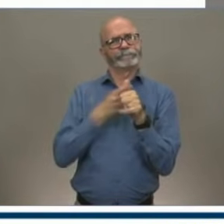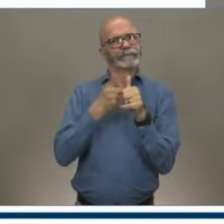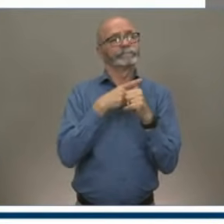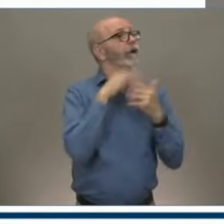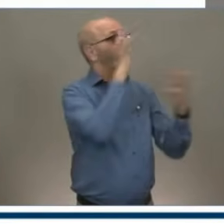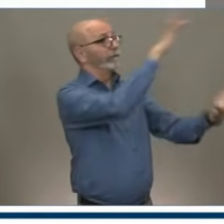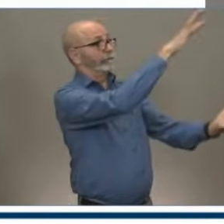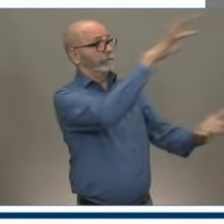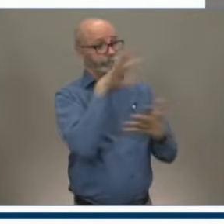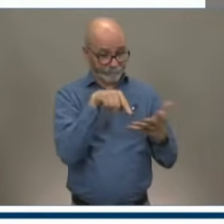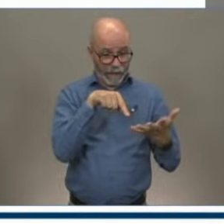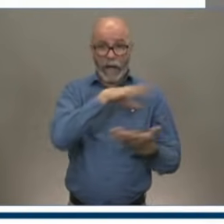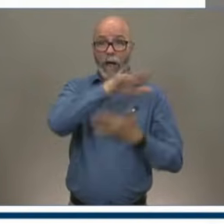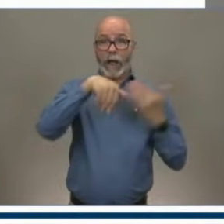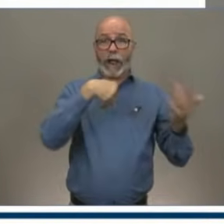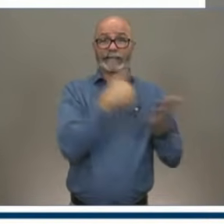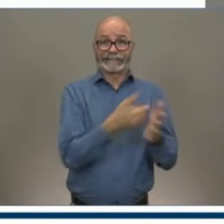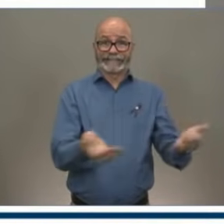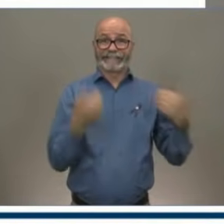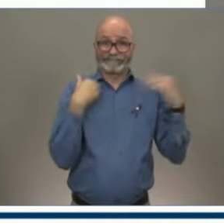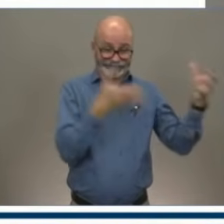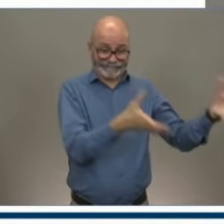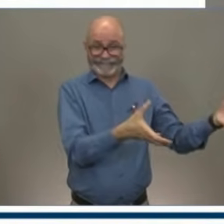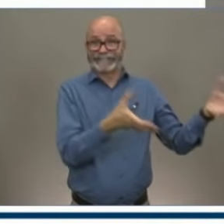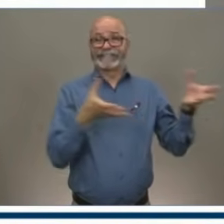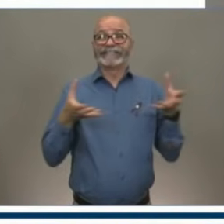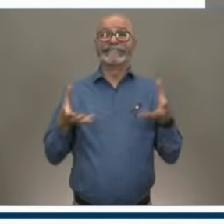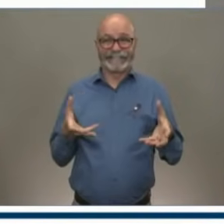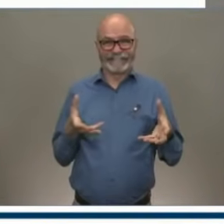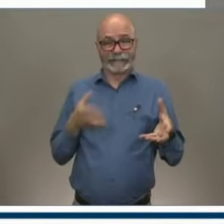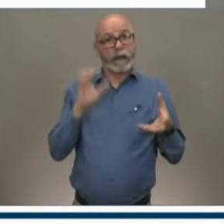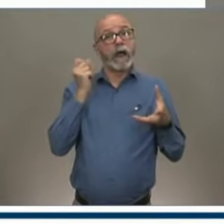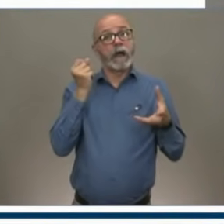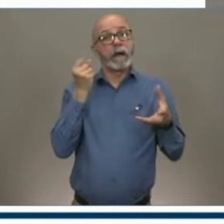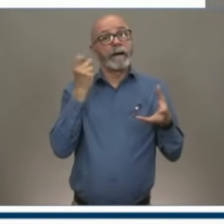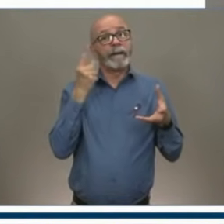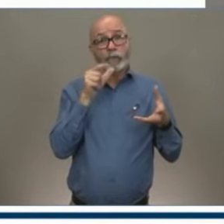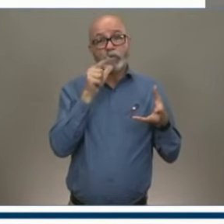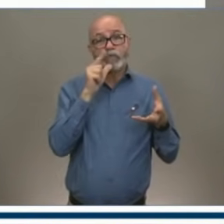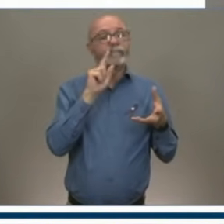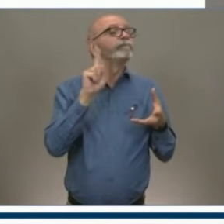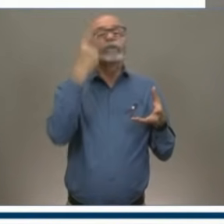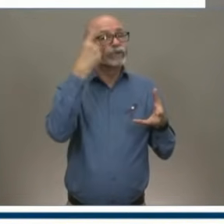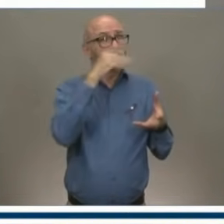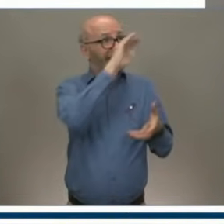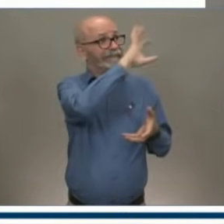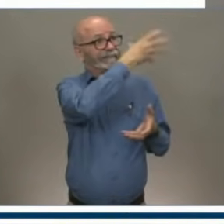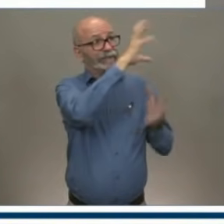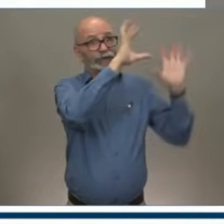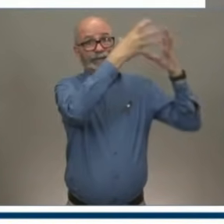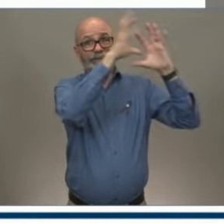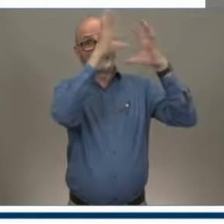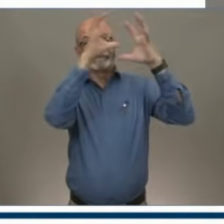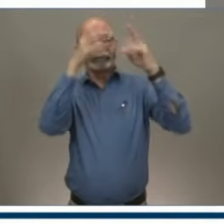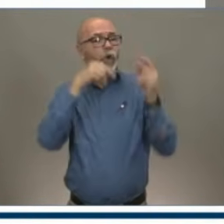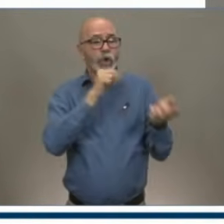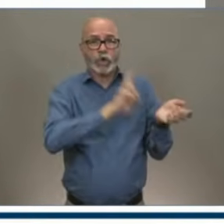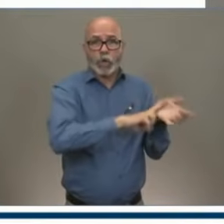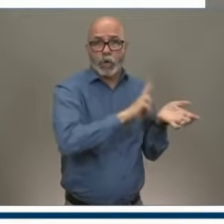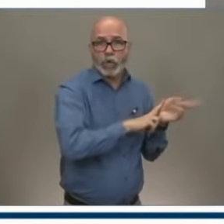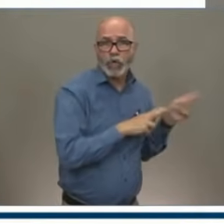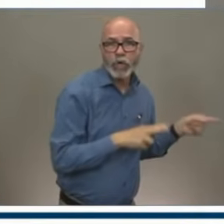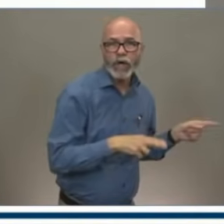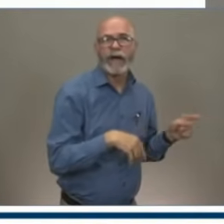of vaccine out because of the groups that we've identified: long-term care staff and residents, specific healthcare